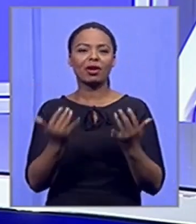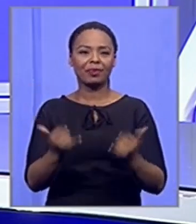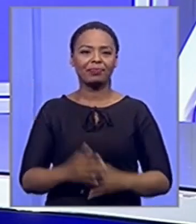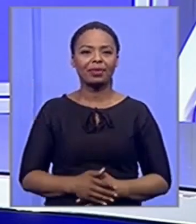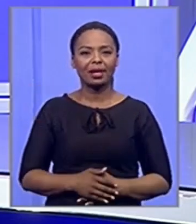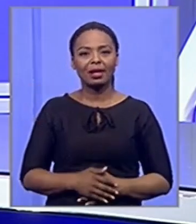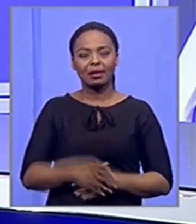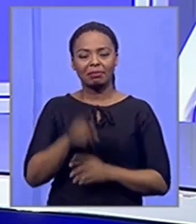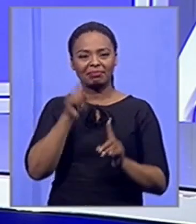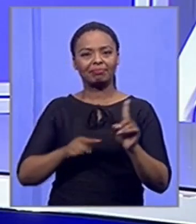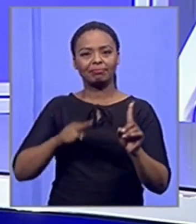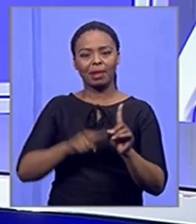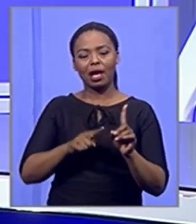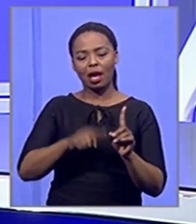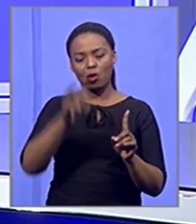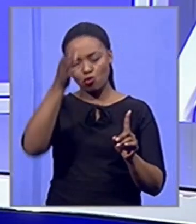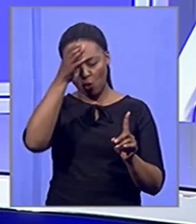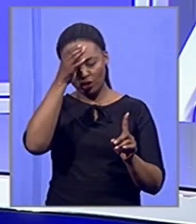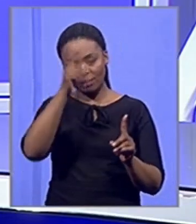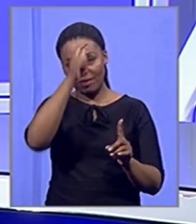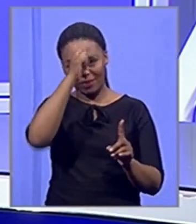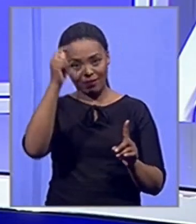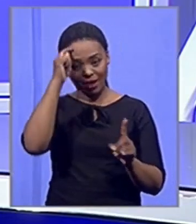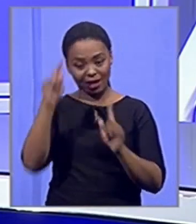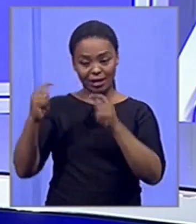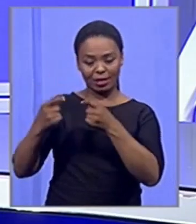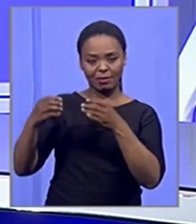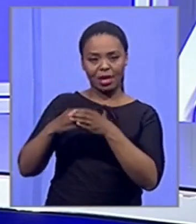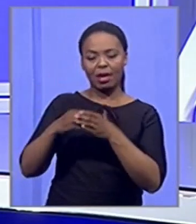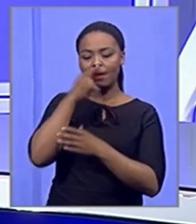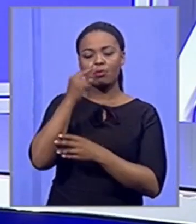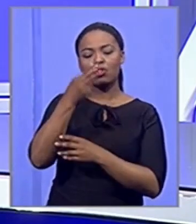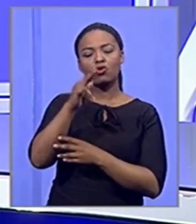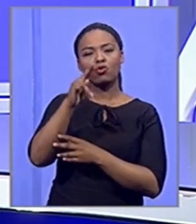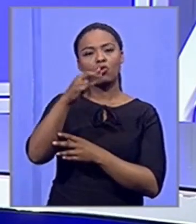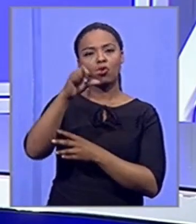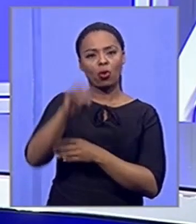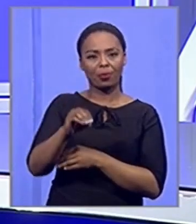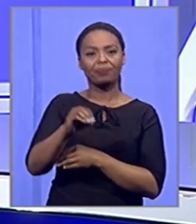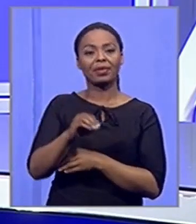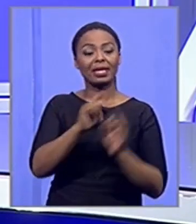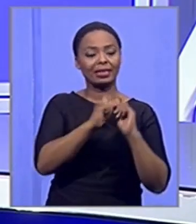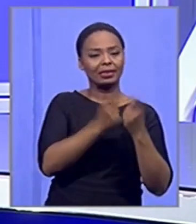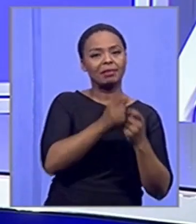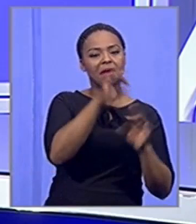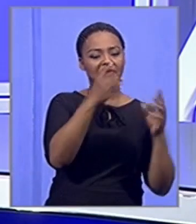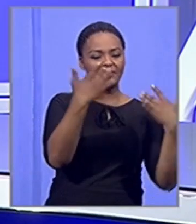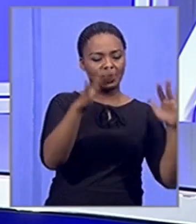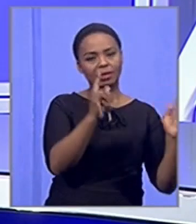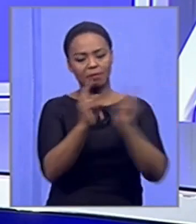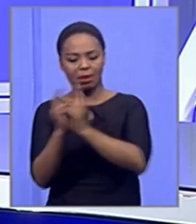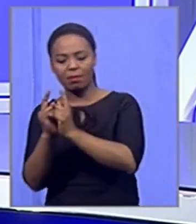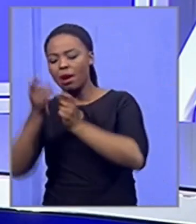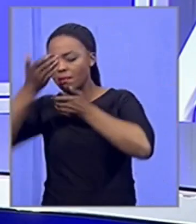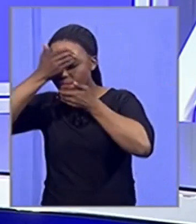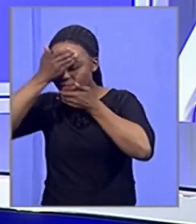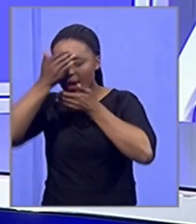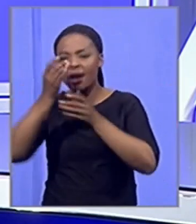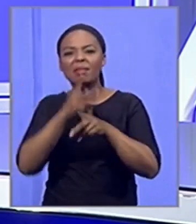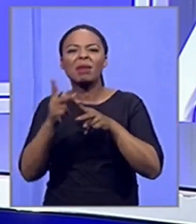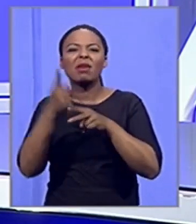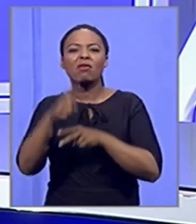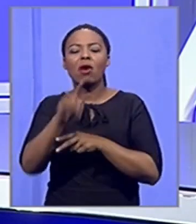Bafana Hugo Bruce o re sehlopha se tlo sebedisa dibapadi hosane kgahlano le Morocco e le boitukisetso ba tournament ya AFCON e tlang ho